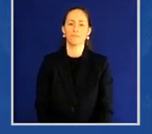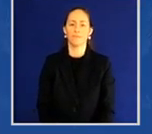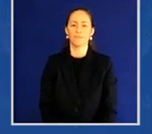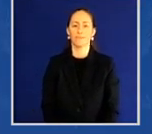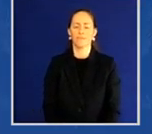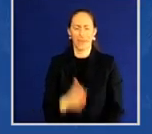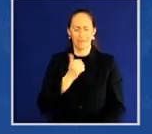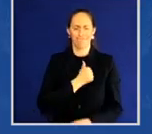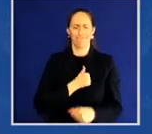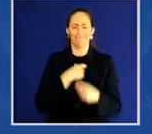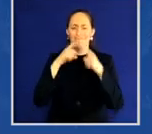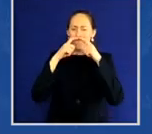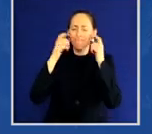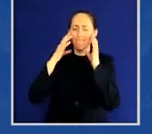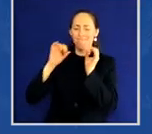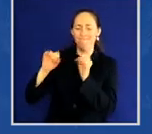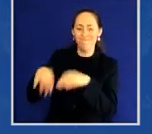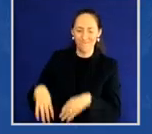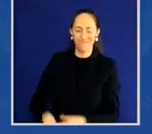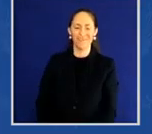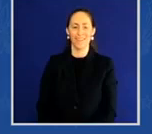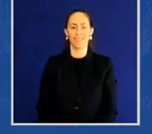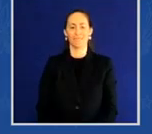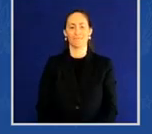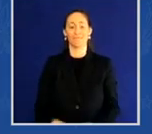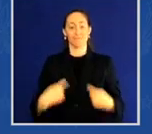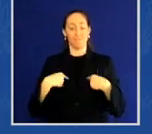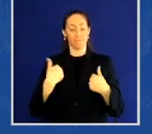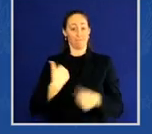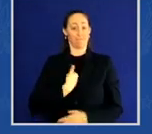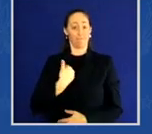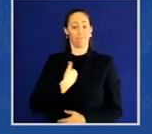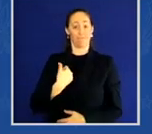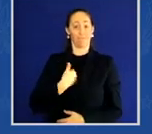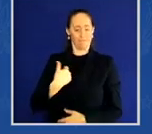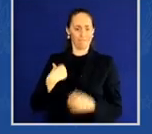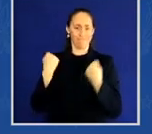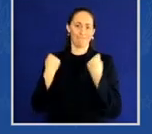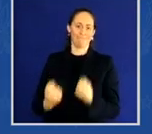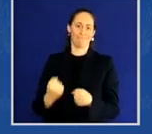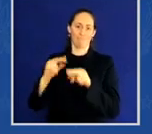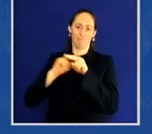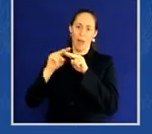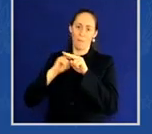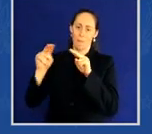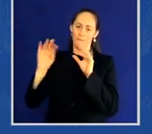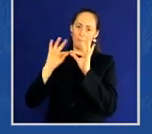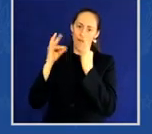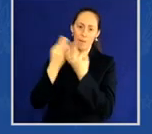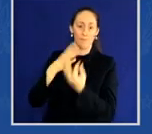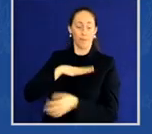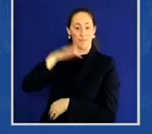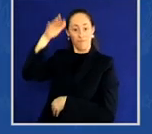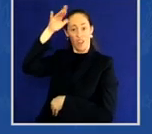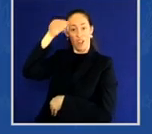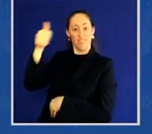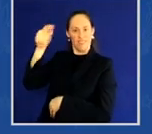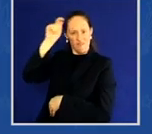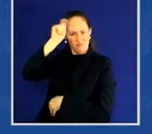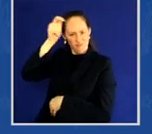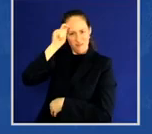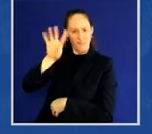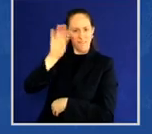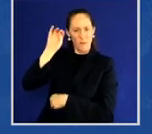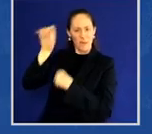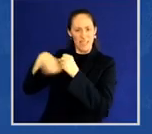I, too, am part of a railroad family. My father was a conductor for over 40 years, and I've been one for the last 18. I joined